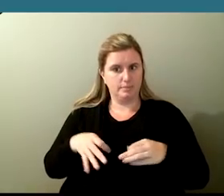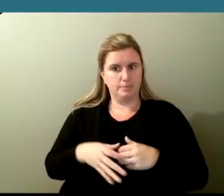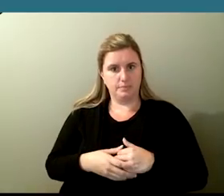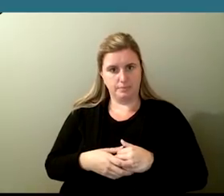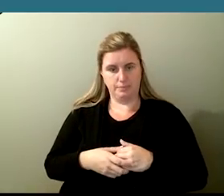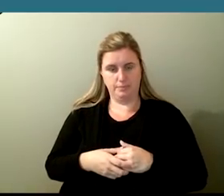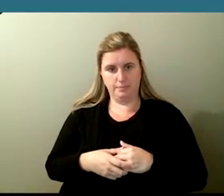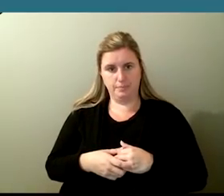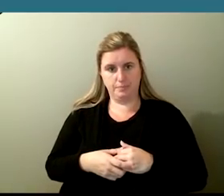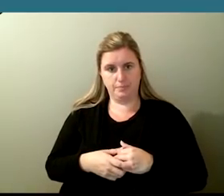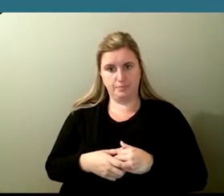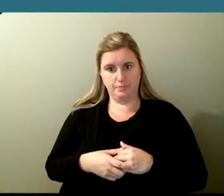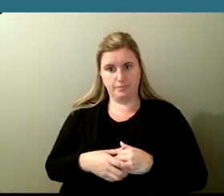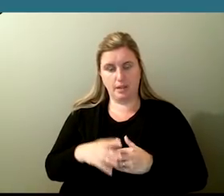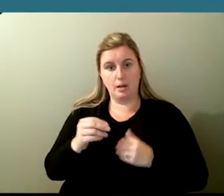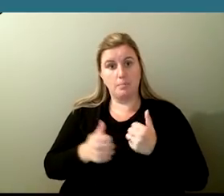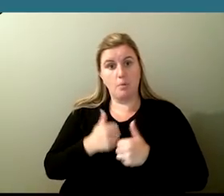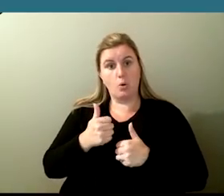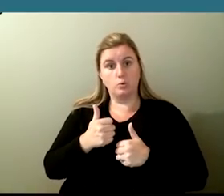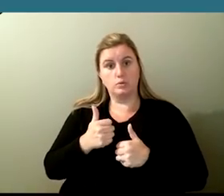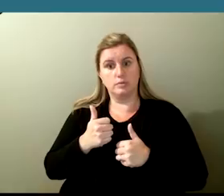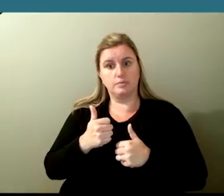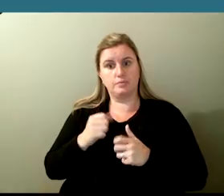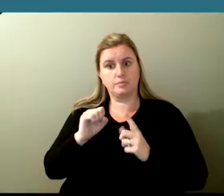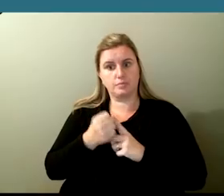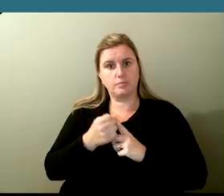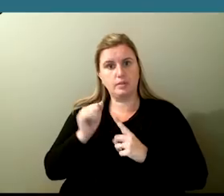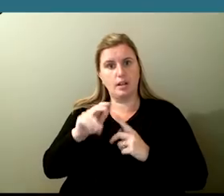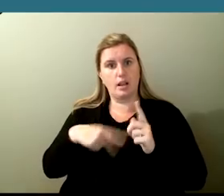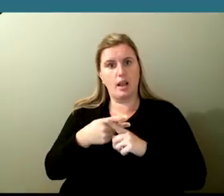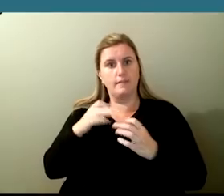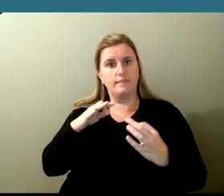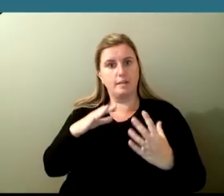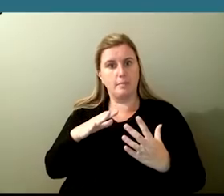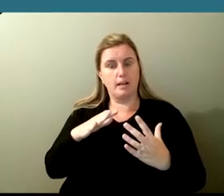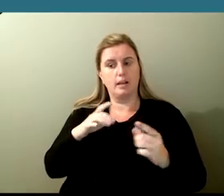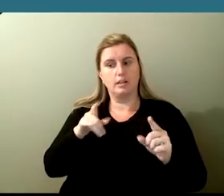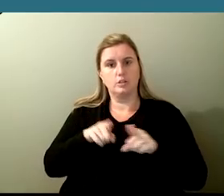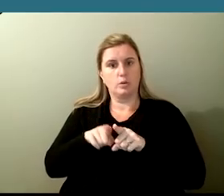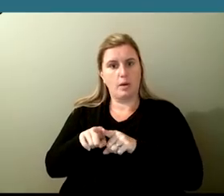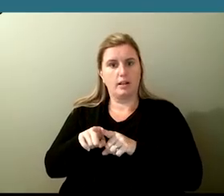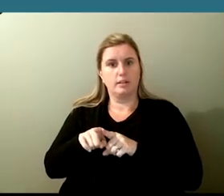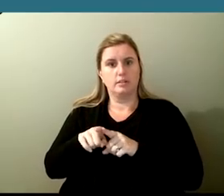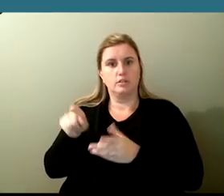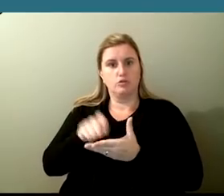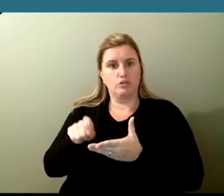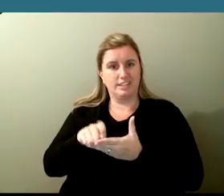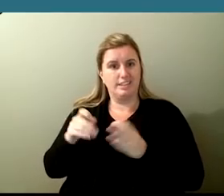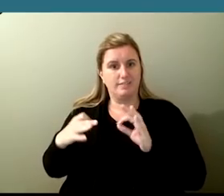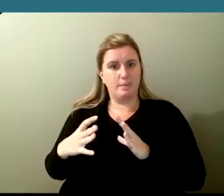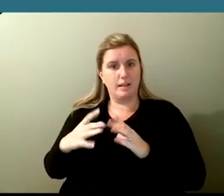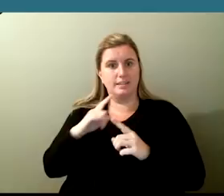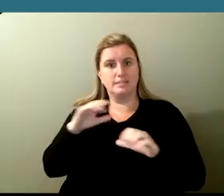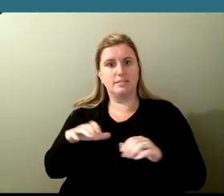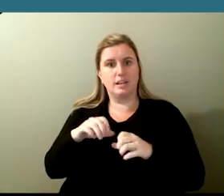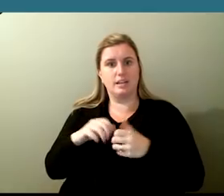and in most occasions, this type of feedback, as well as, a written feedback, is